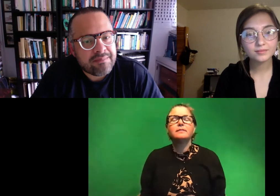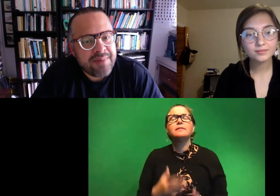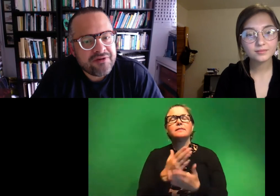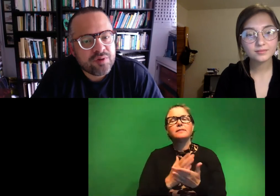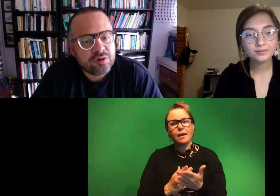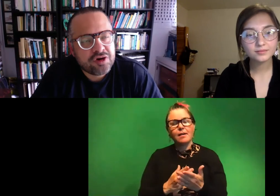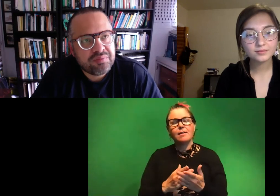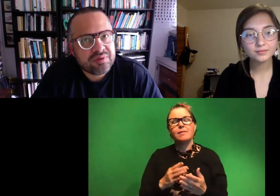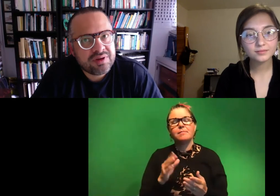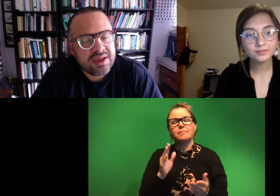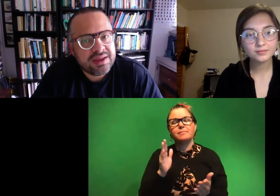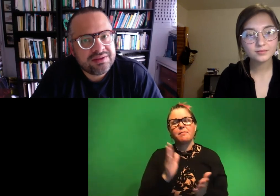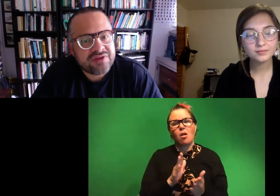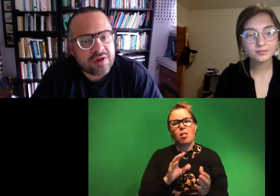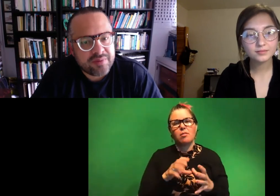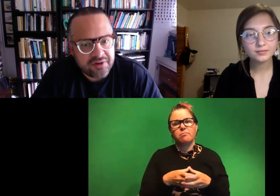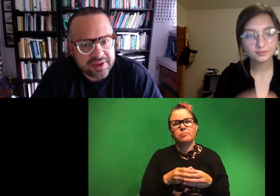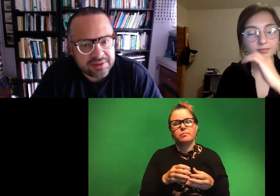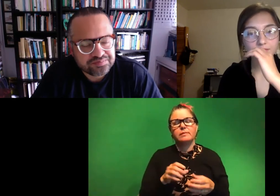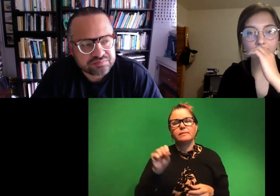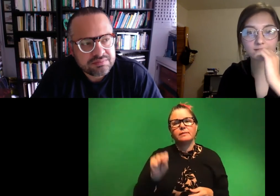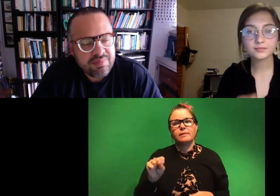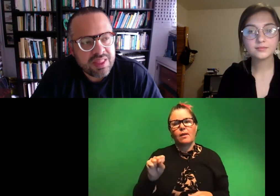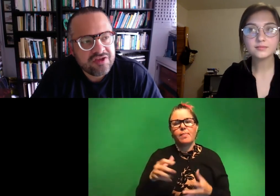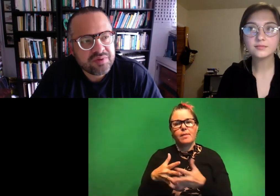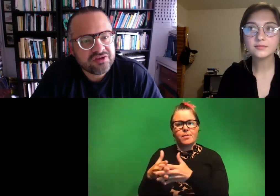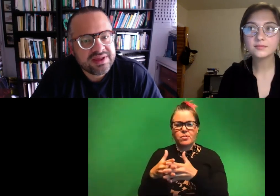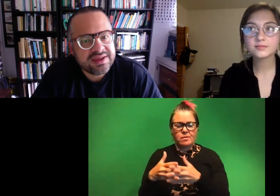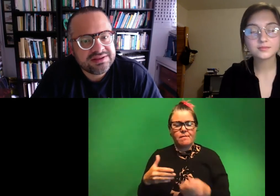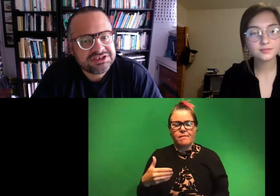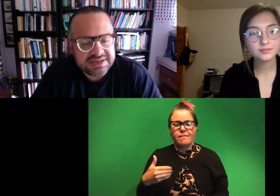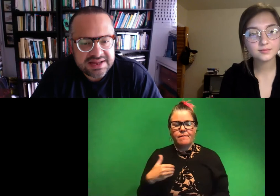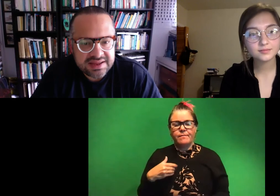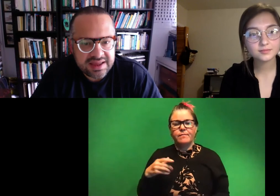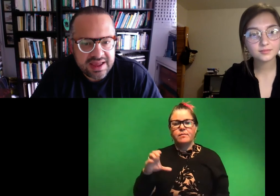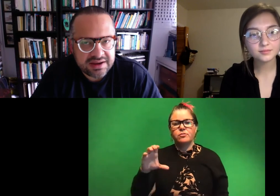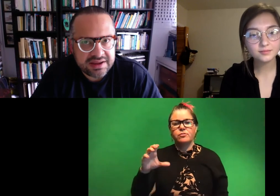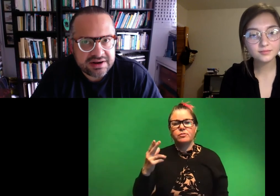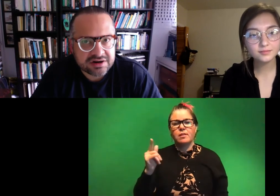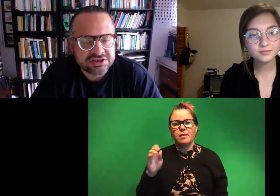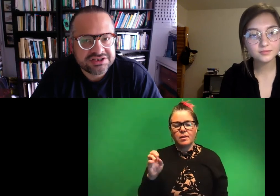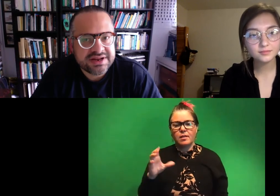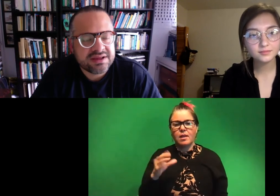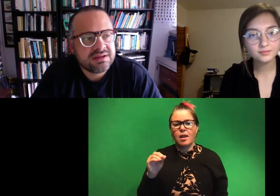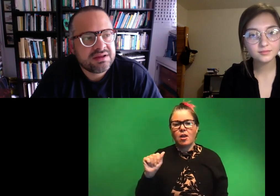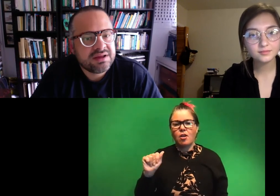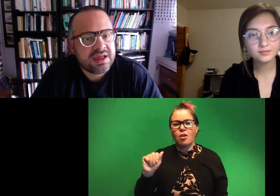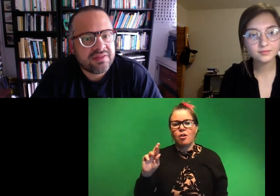a very small group in South America, especially in Chile and in